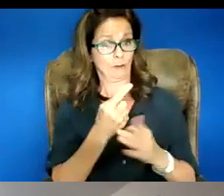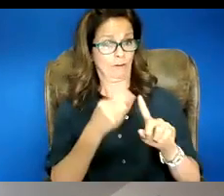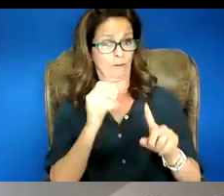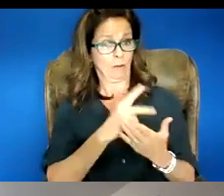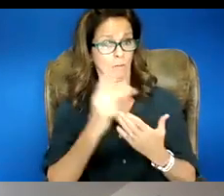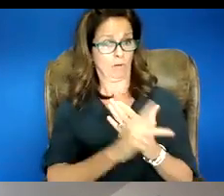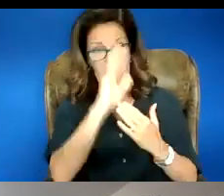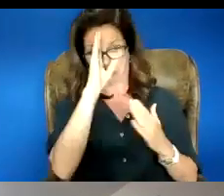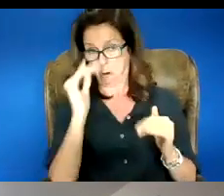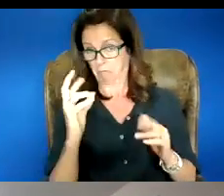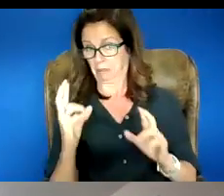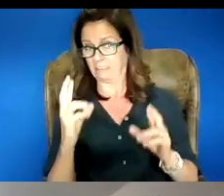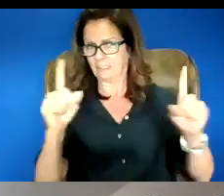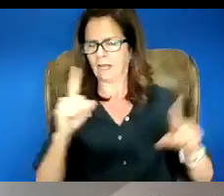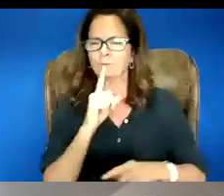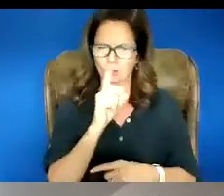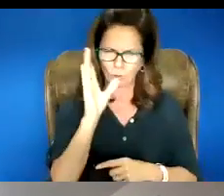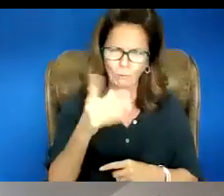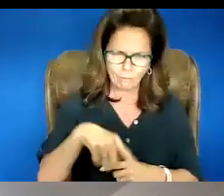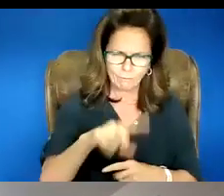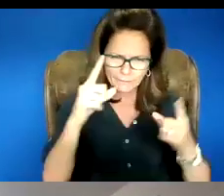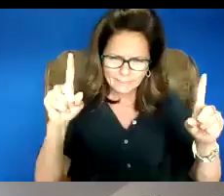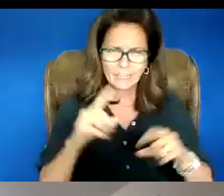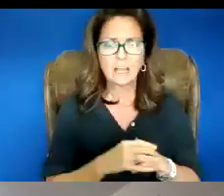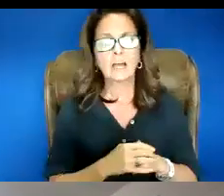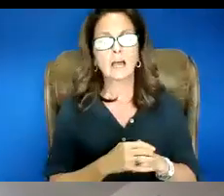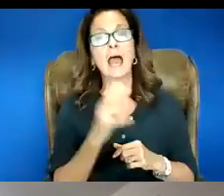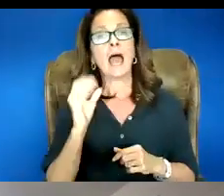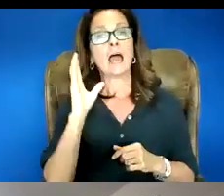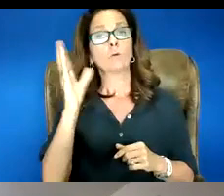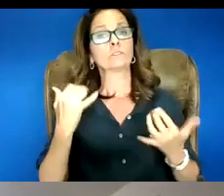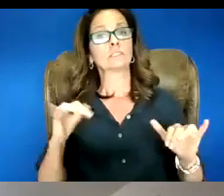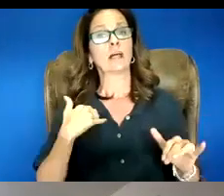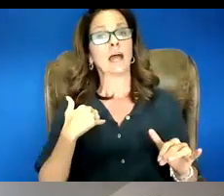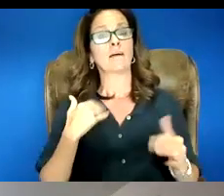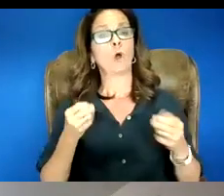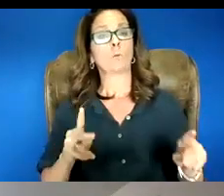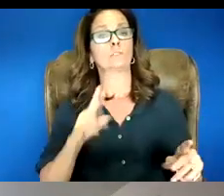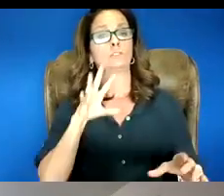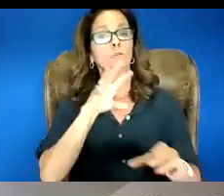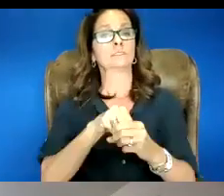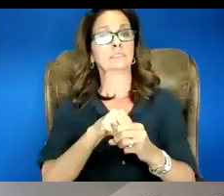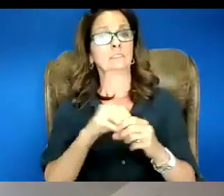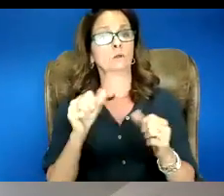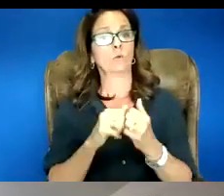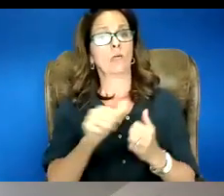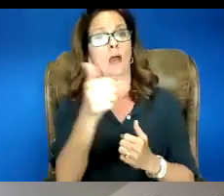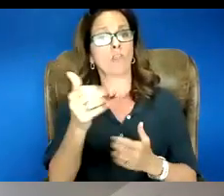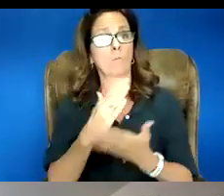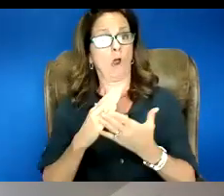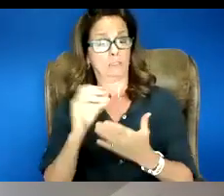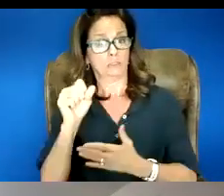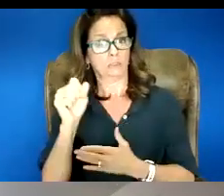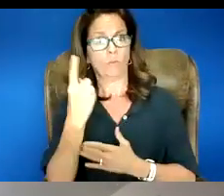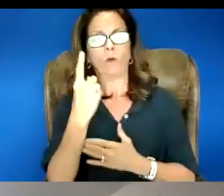will. And then you'll have the opportunity to still participate in certain elements. One really cool thing we have is what